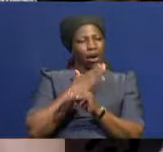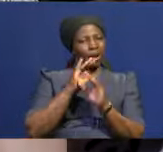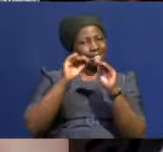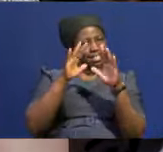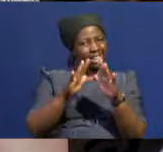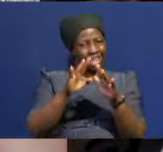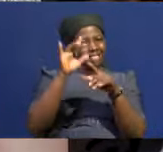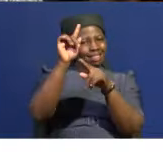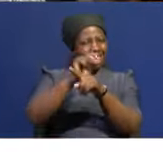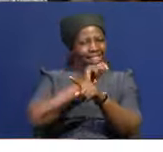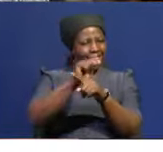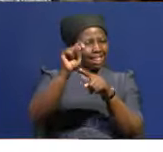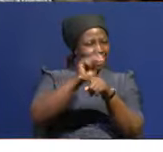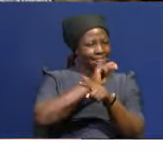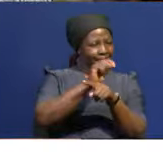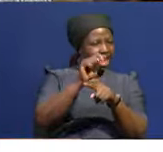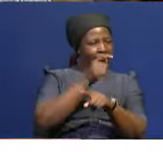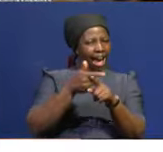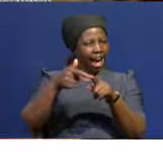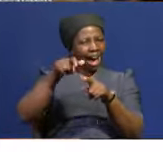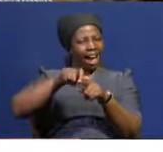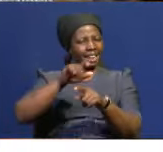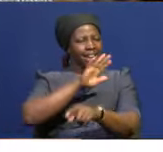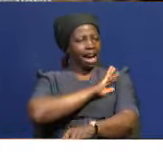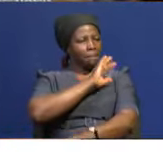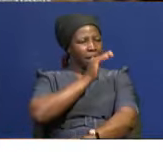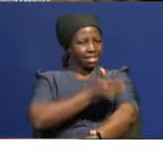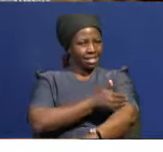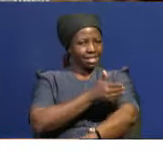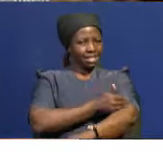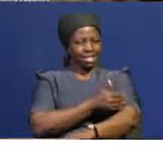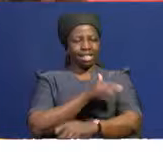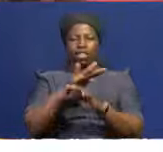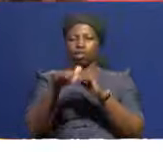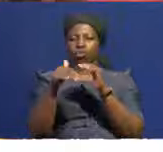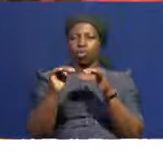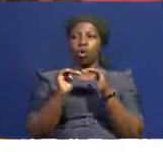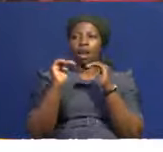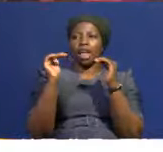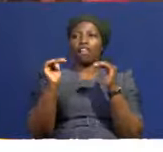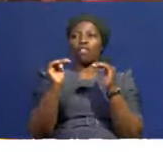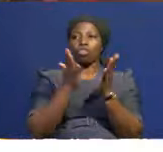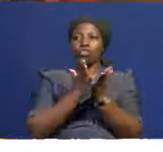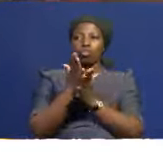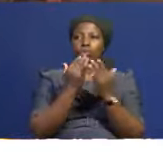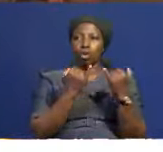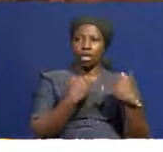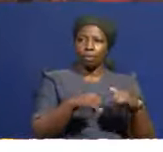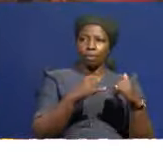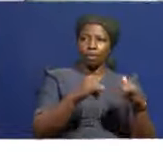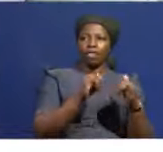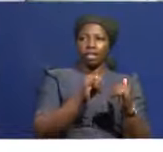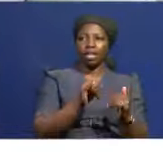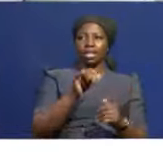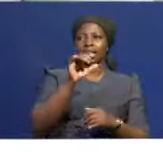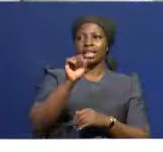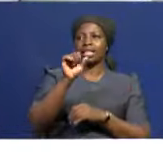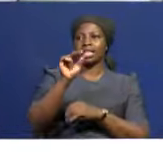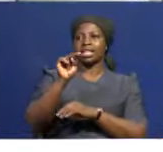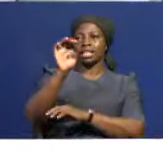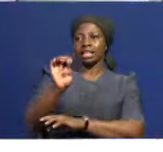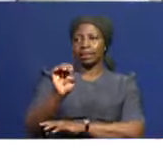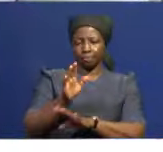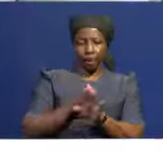at all levels through implementation of special needs education, pre-service